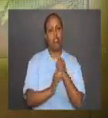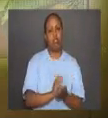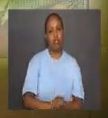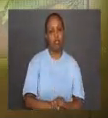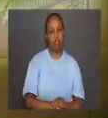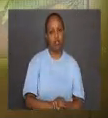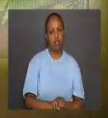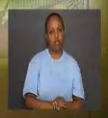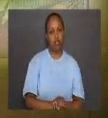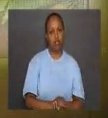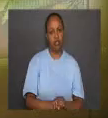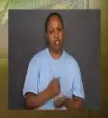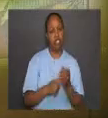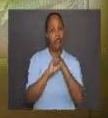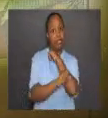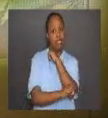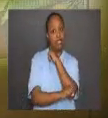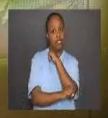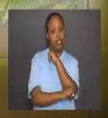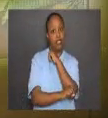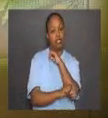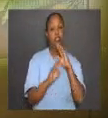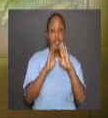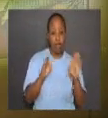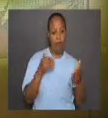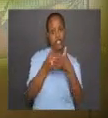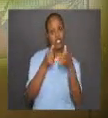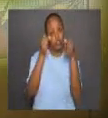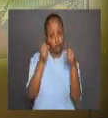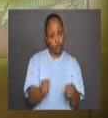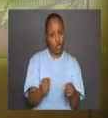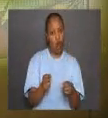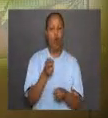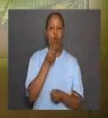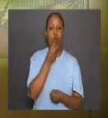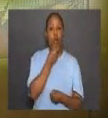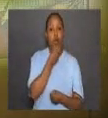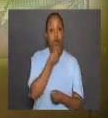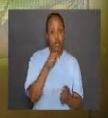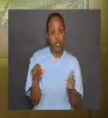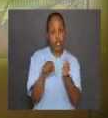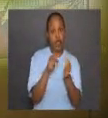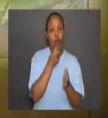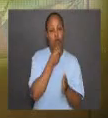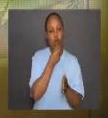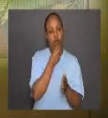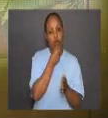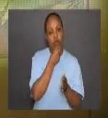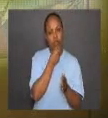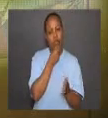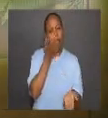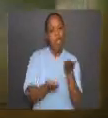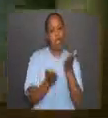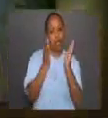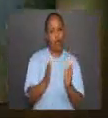Basin security can only be achieved if the waters of the Nile are used equitably.